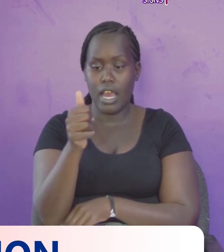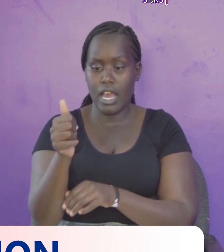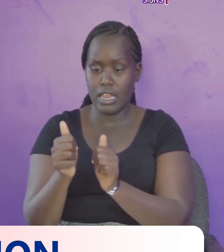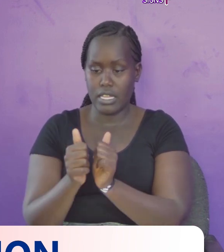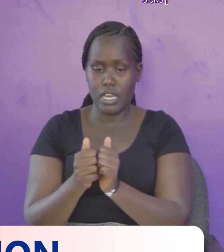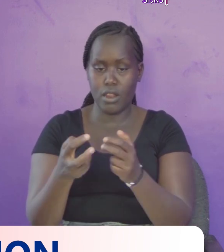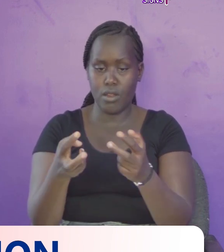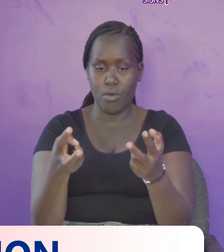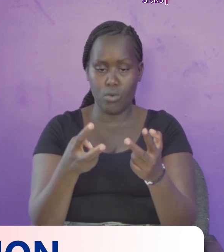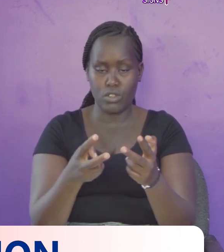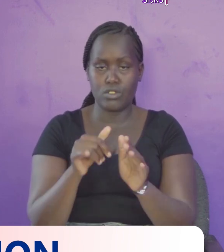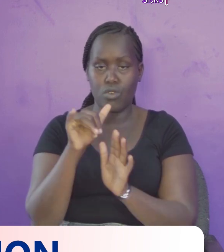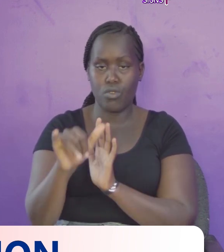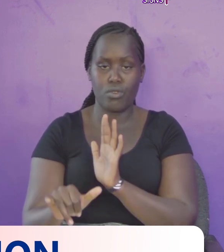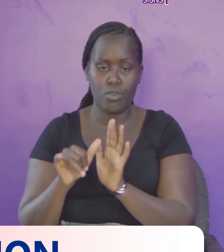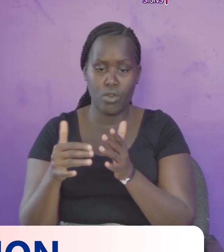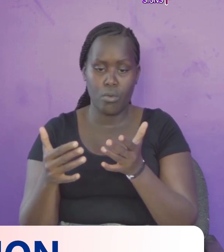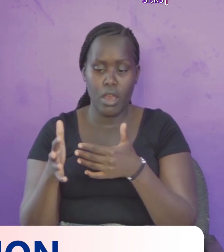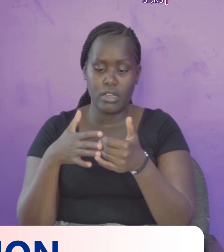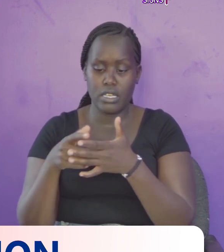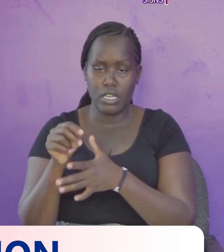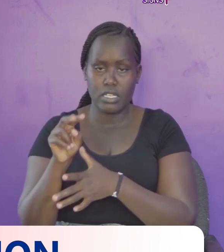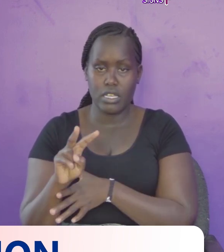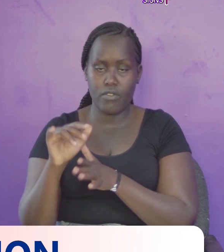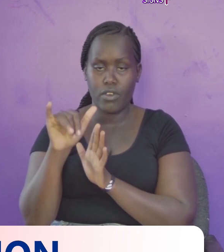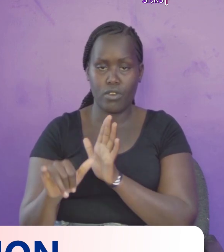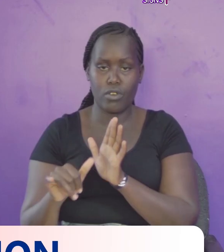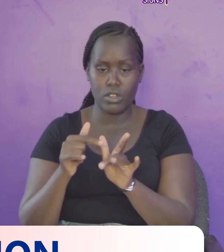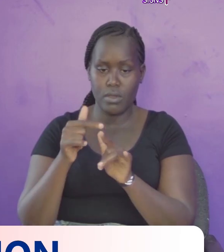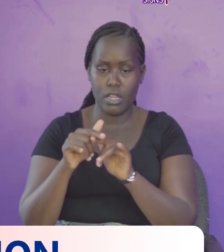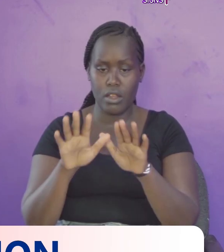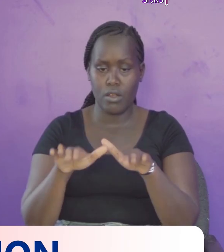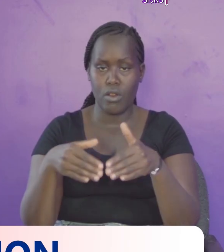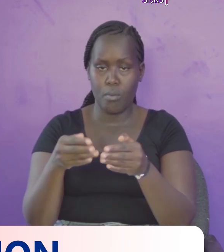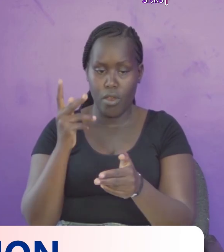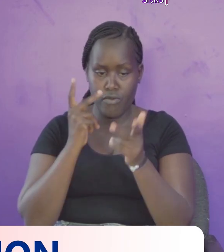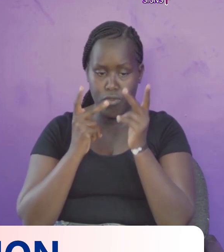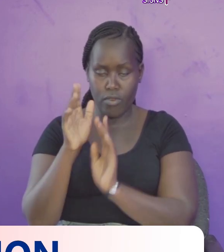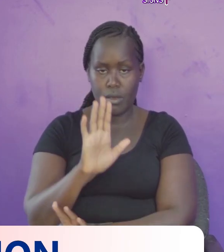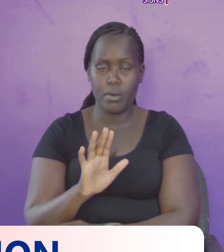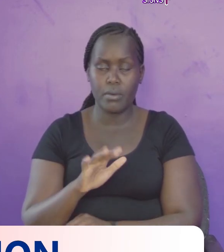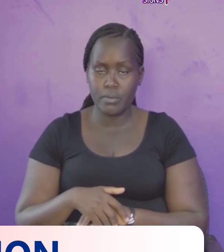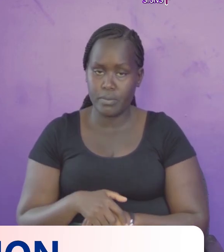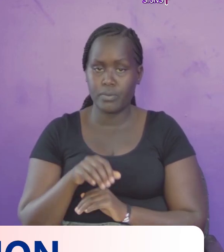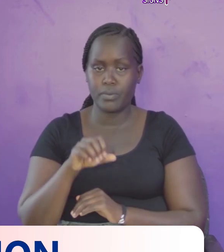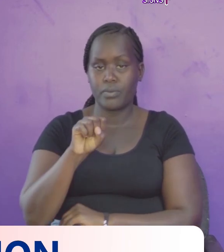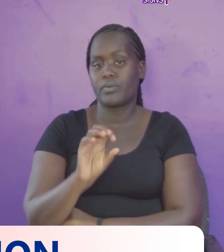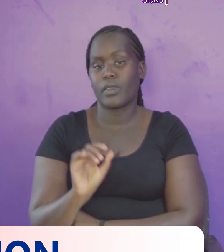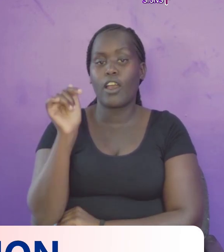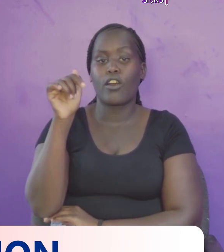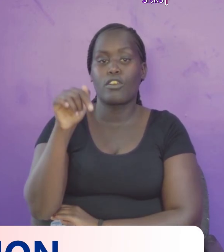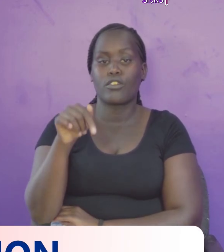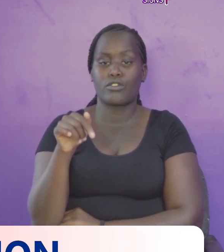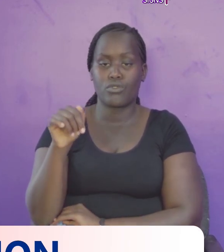us on YouTube. They watch us on Science TV on YouTube, and they give us their views. So today